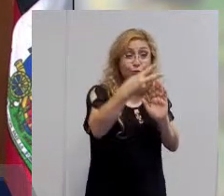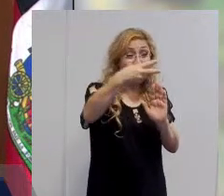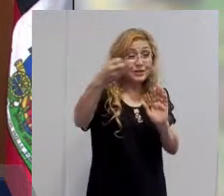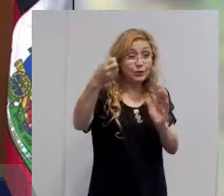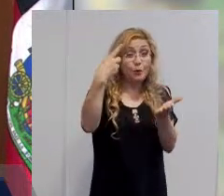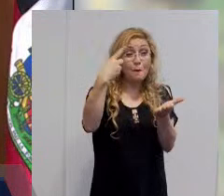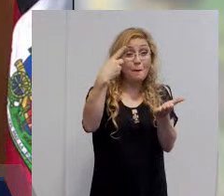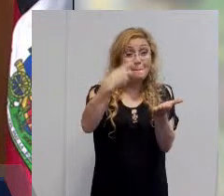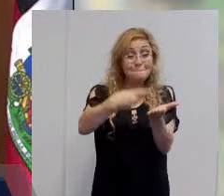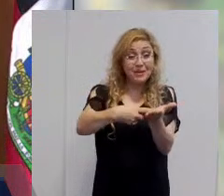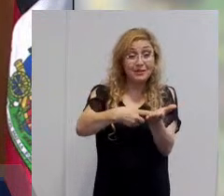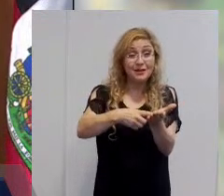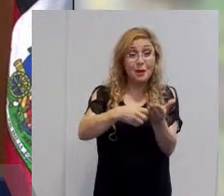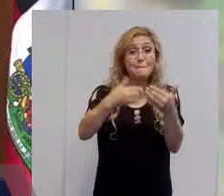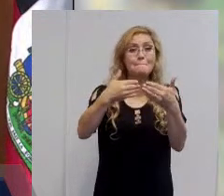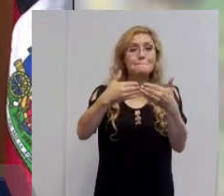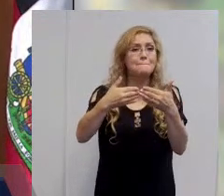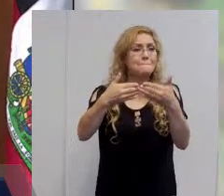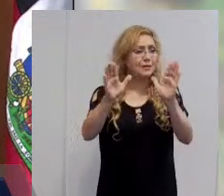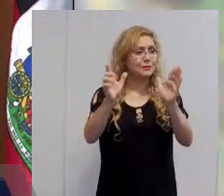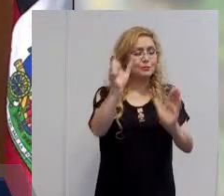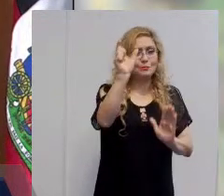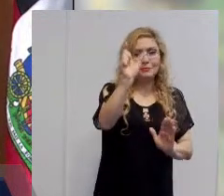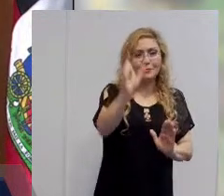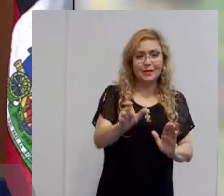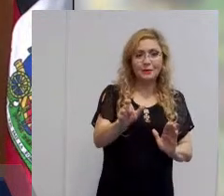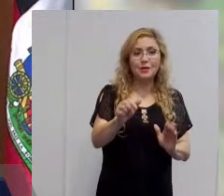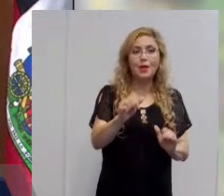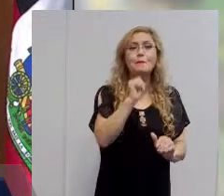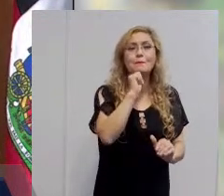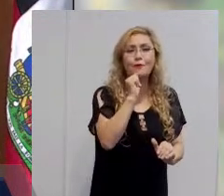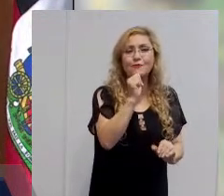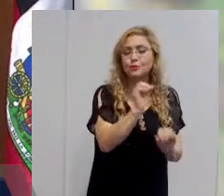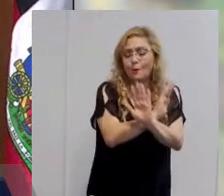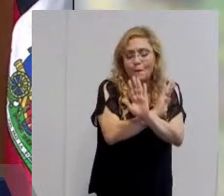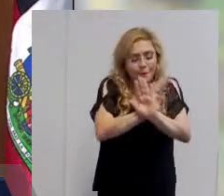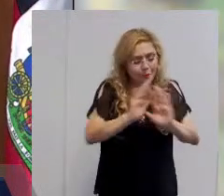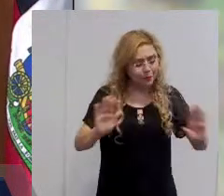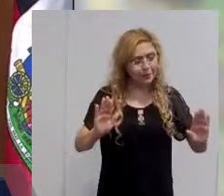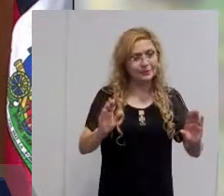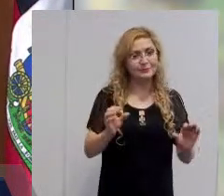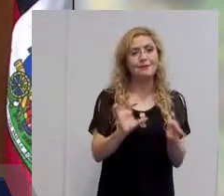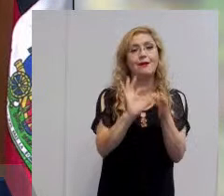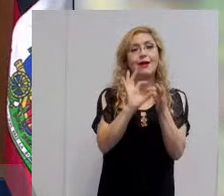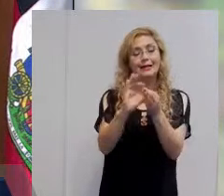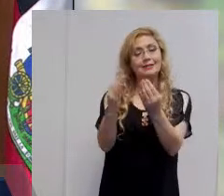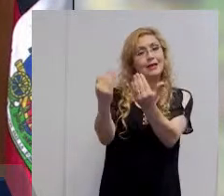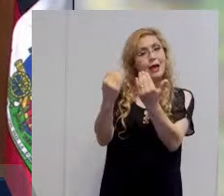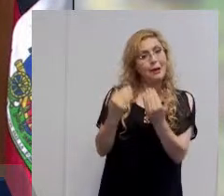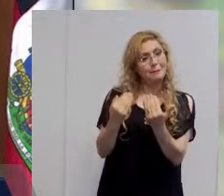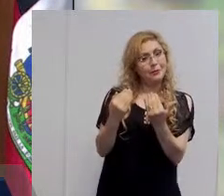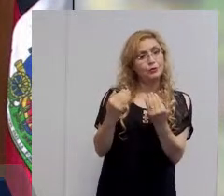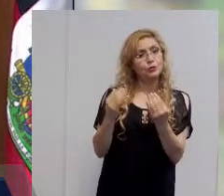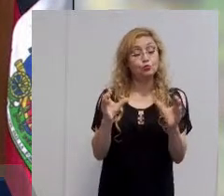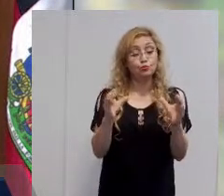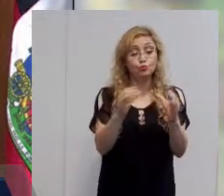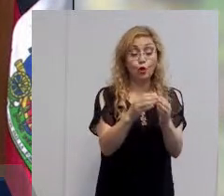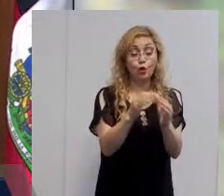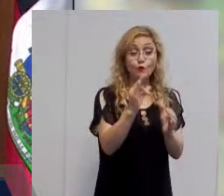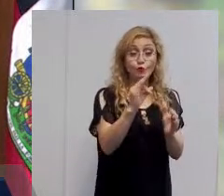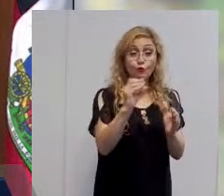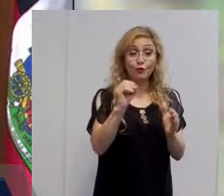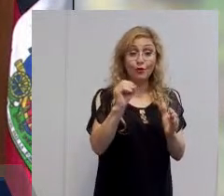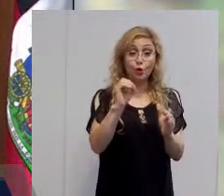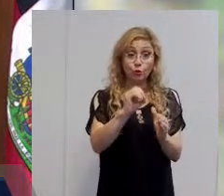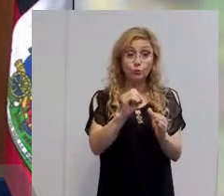roughly 200,000 who left poverty behind. And this was thanks to support by organizations such